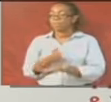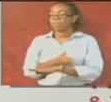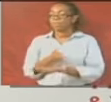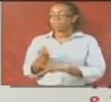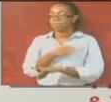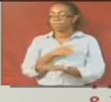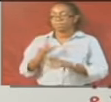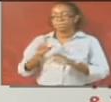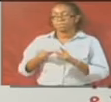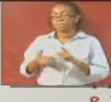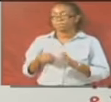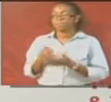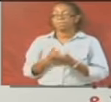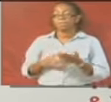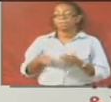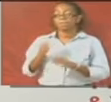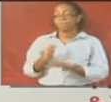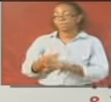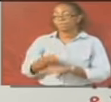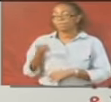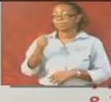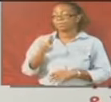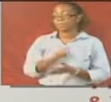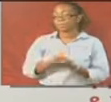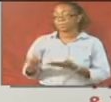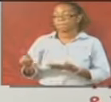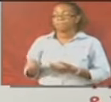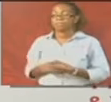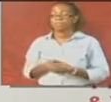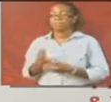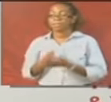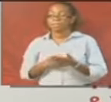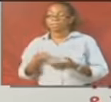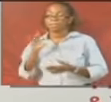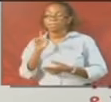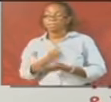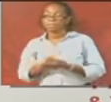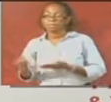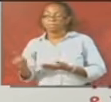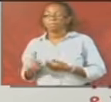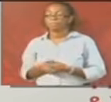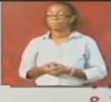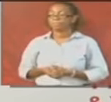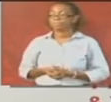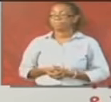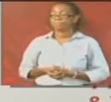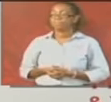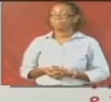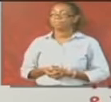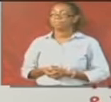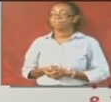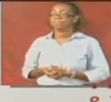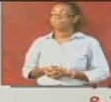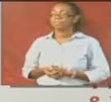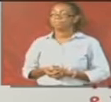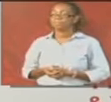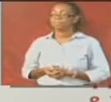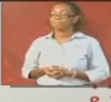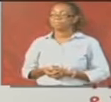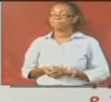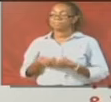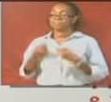weeks. Some may be down to the 8-week time frame, as the scheduling is done in such a way that